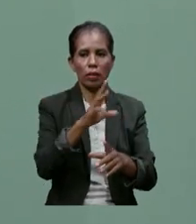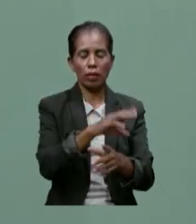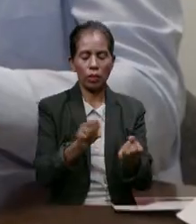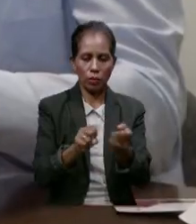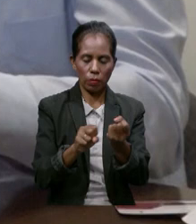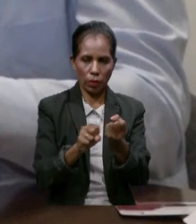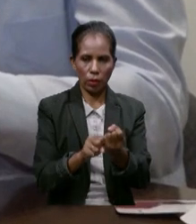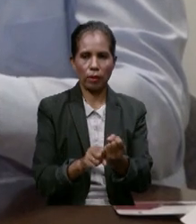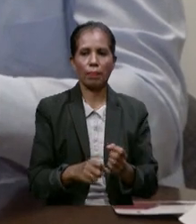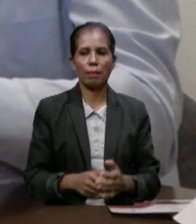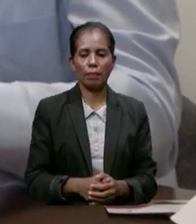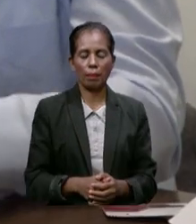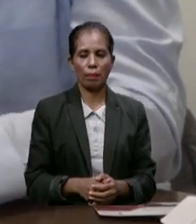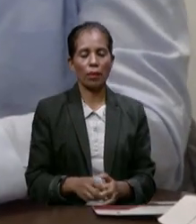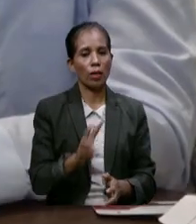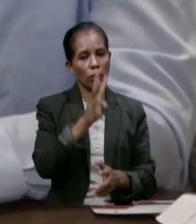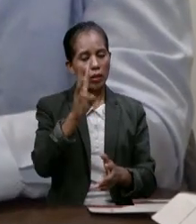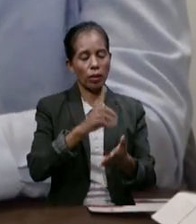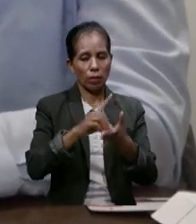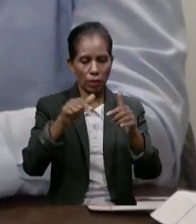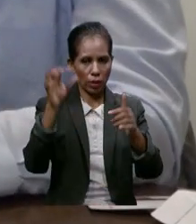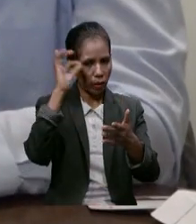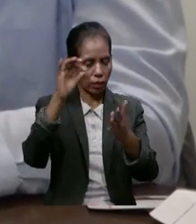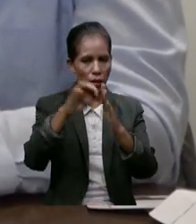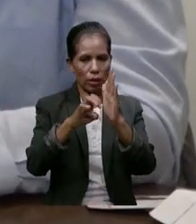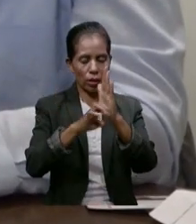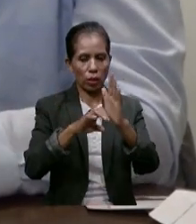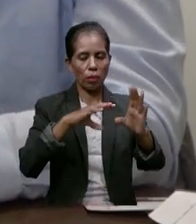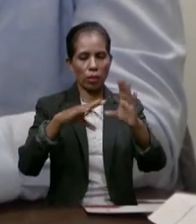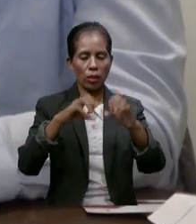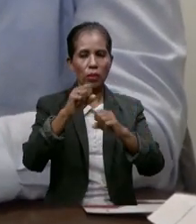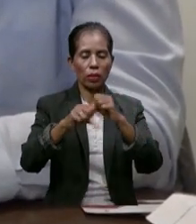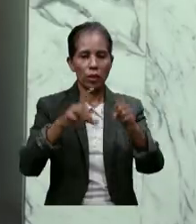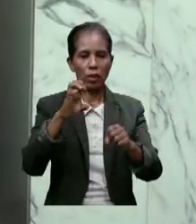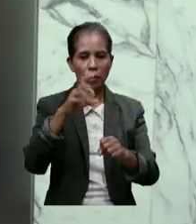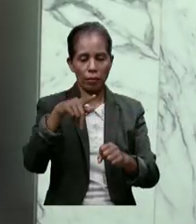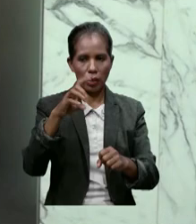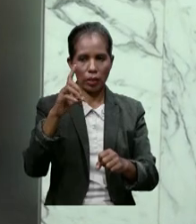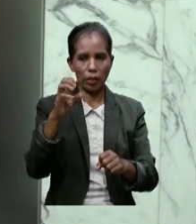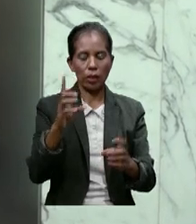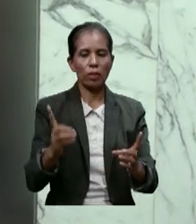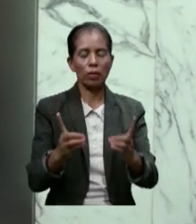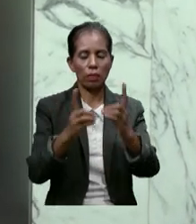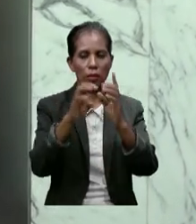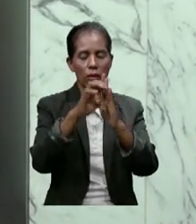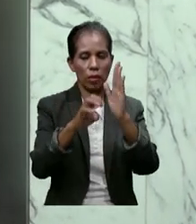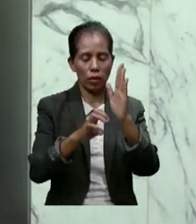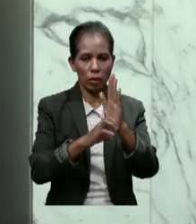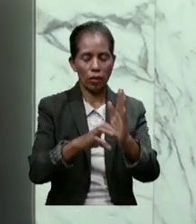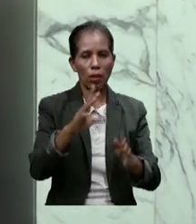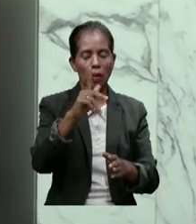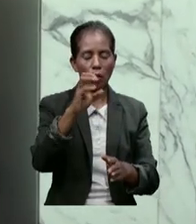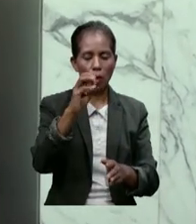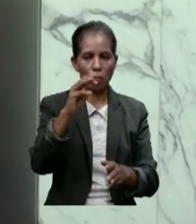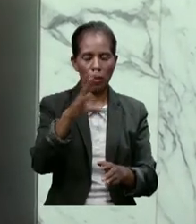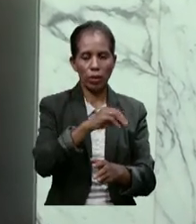them. E a quarta semana, né, secretário de Estado de Comunicação Social, Espírito Dias Ximenes, assormal a estrutura média Compass TV, no